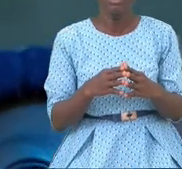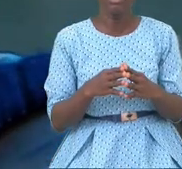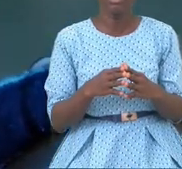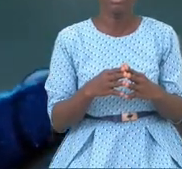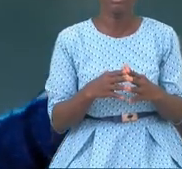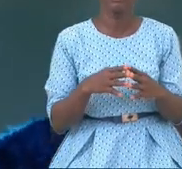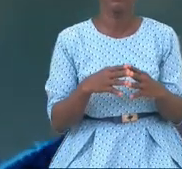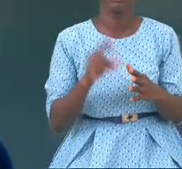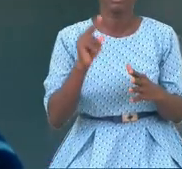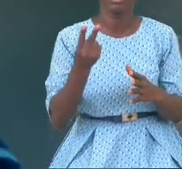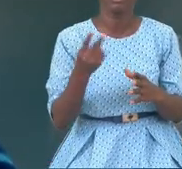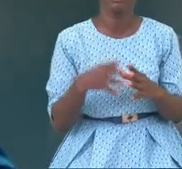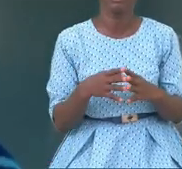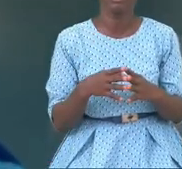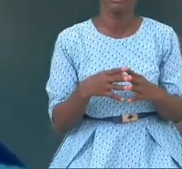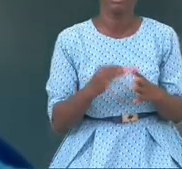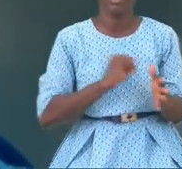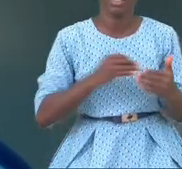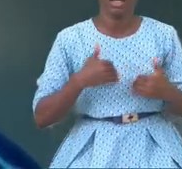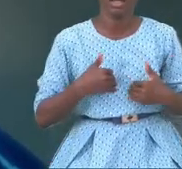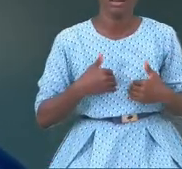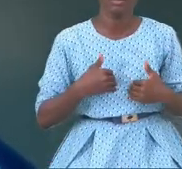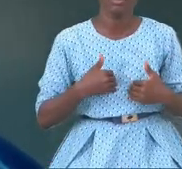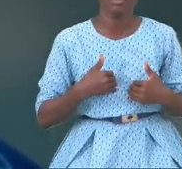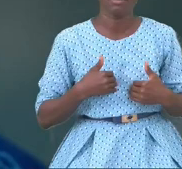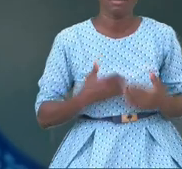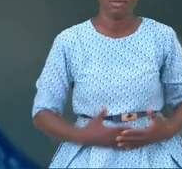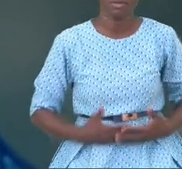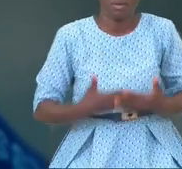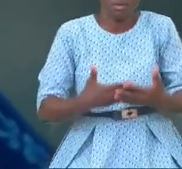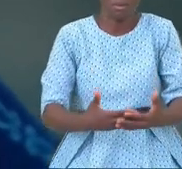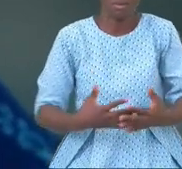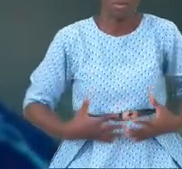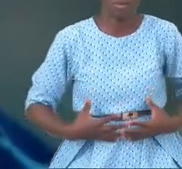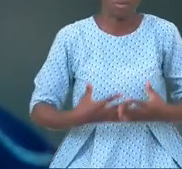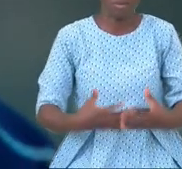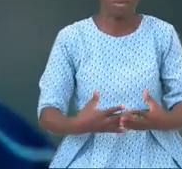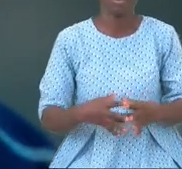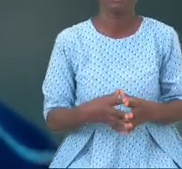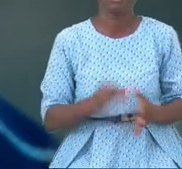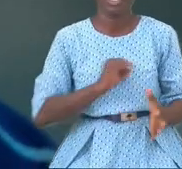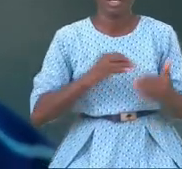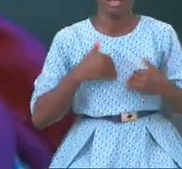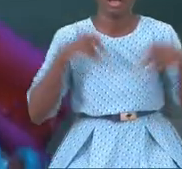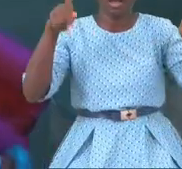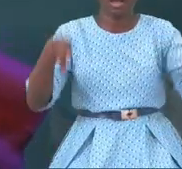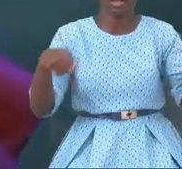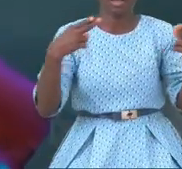fibro, which the doctor was telling me that the fibro was disturbing the baby in the stomach. So I was